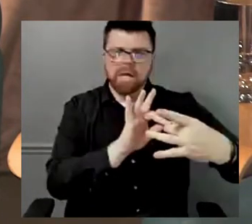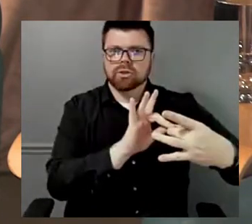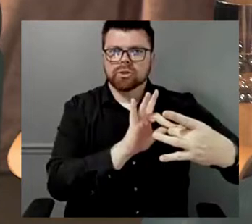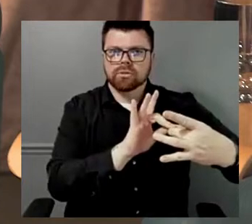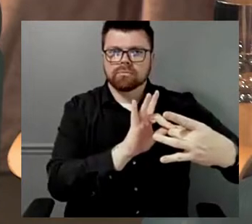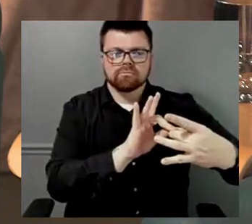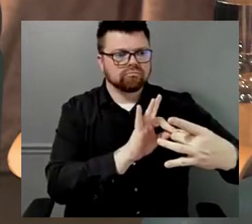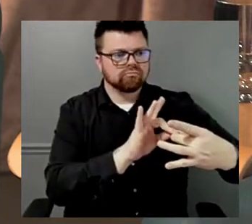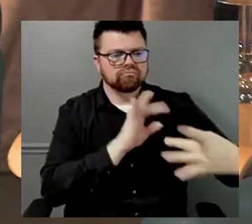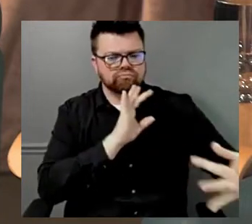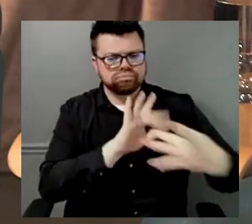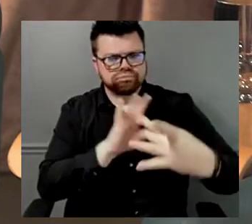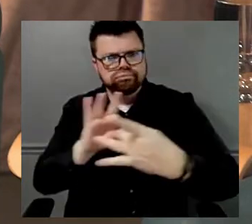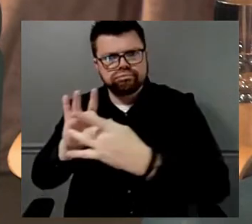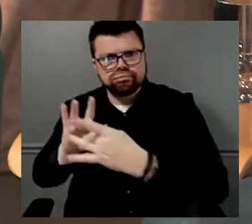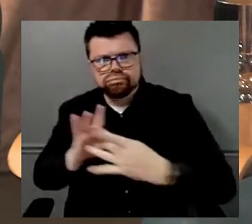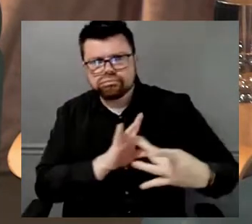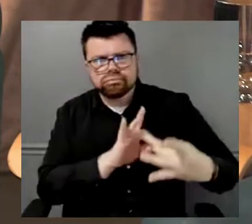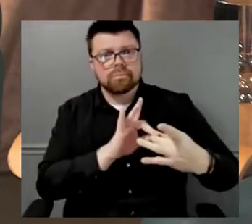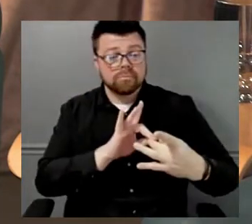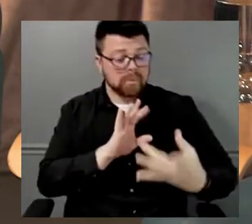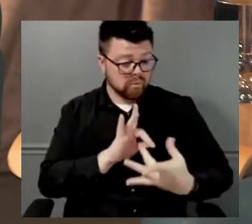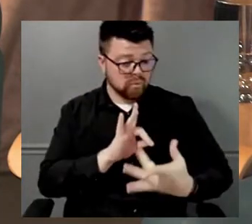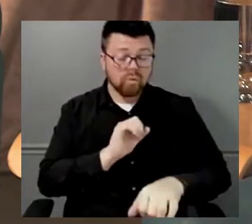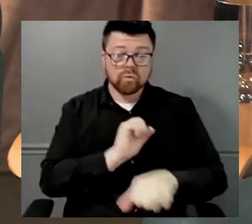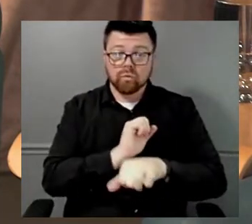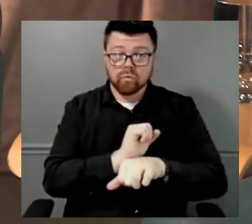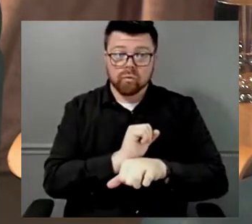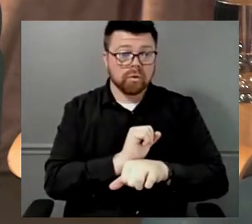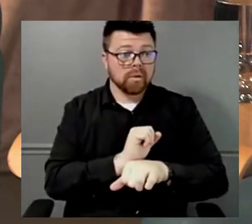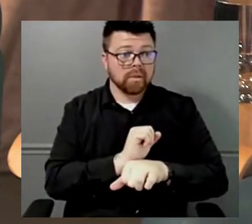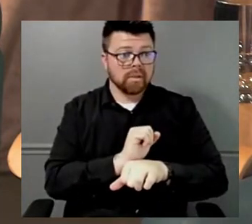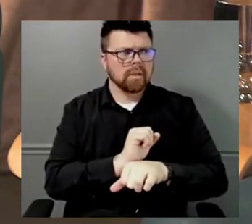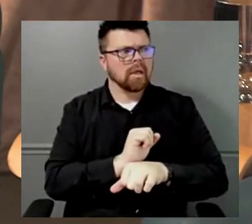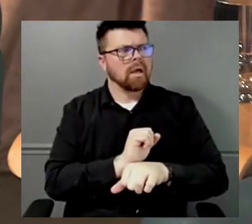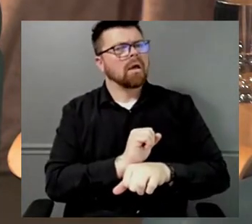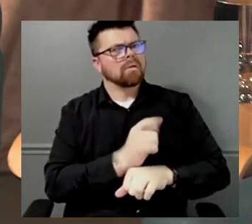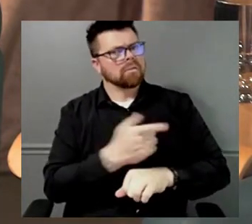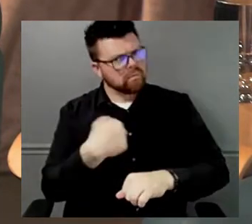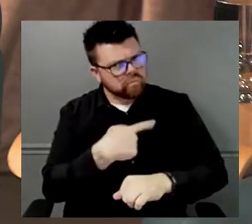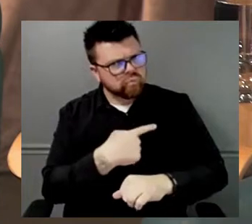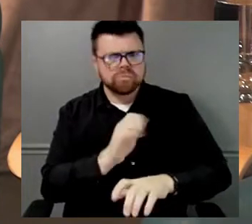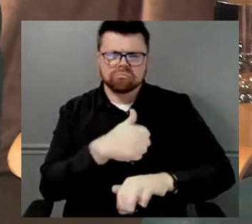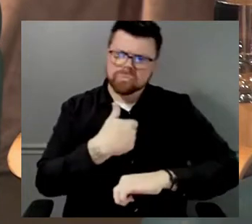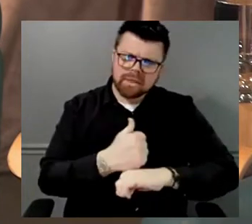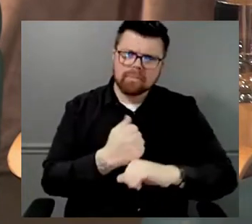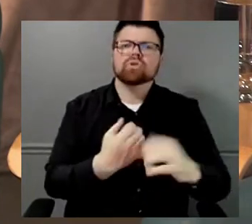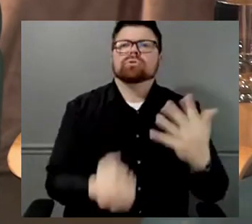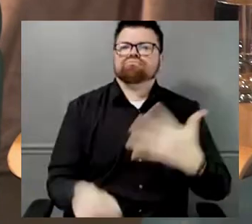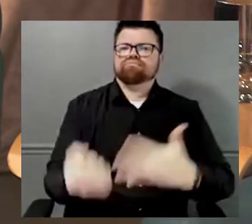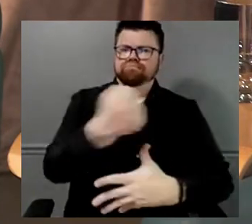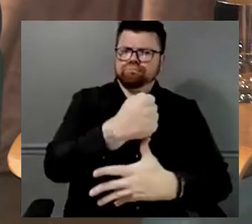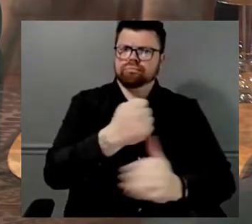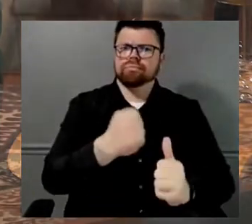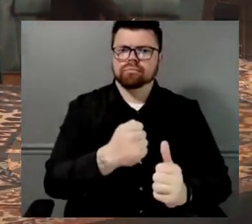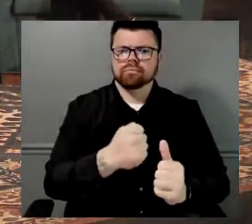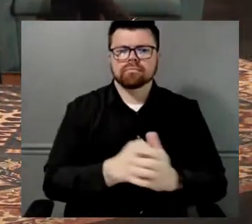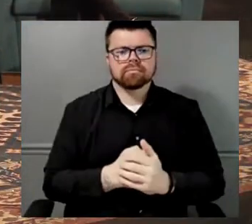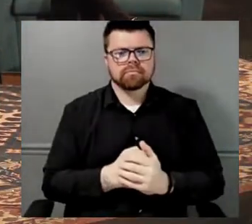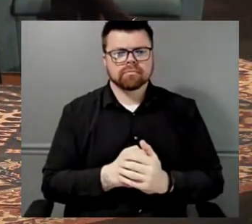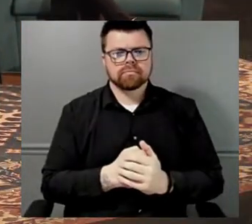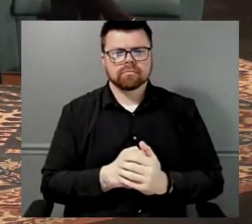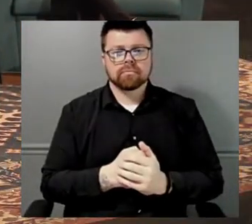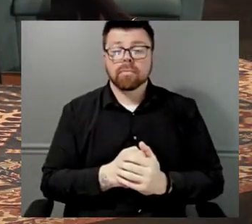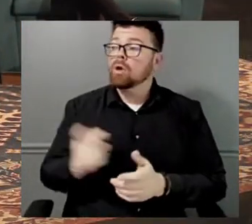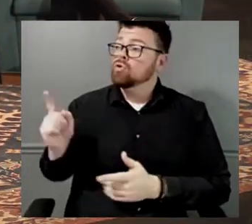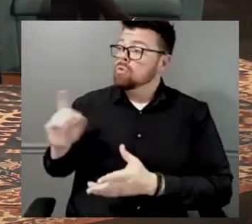work, that we make as a priority collegiality. You mentioned she had done that when she